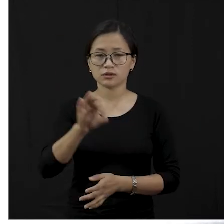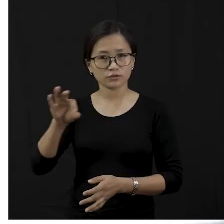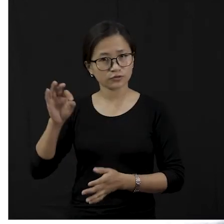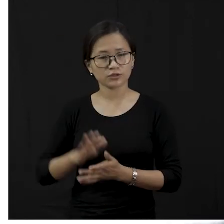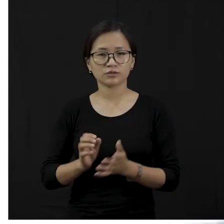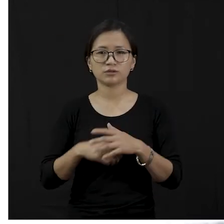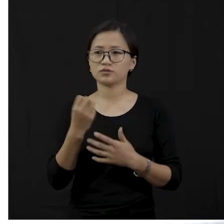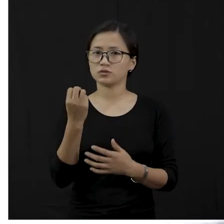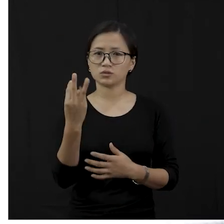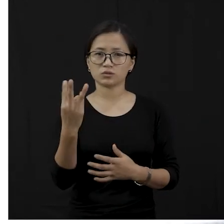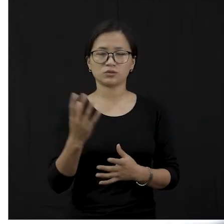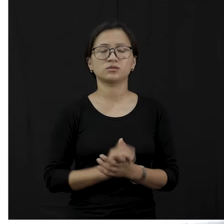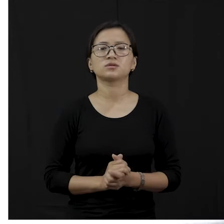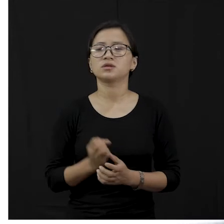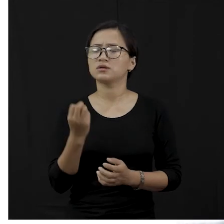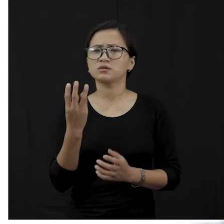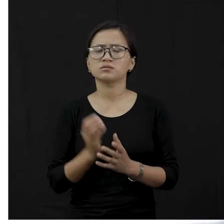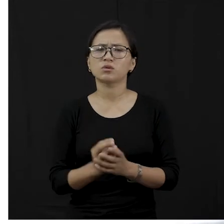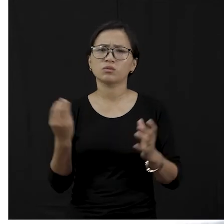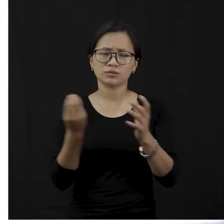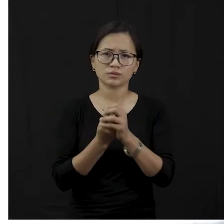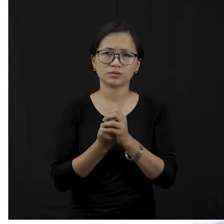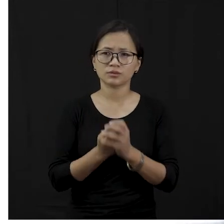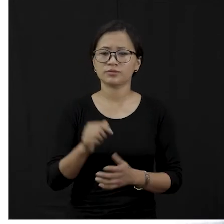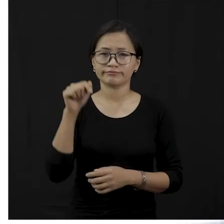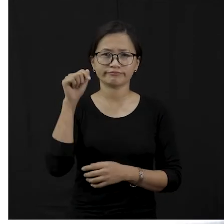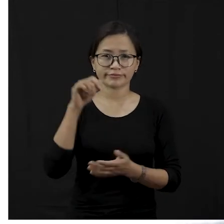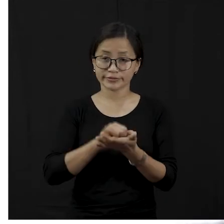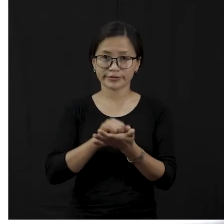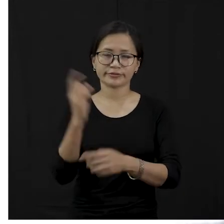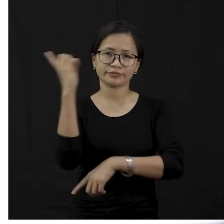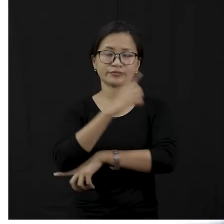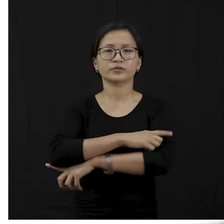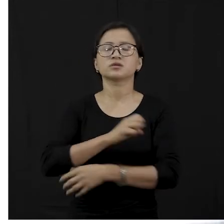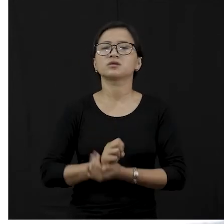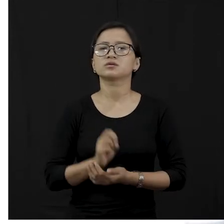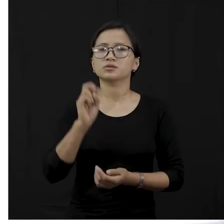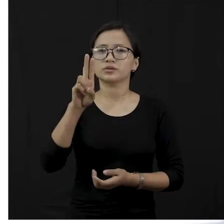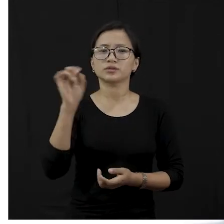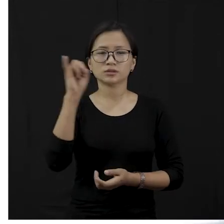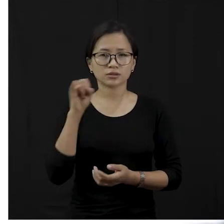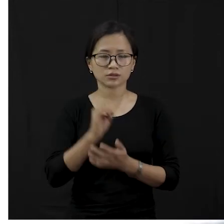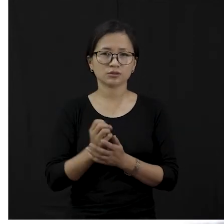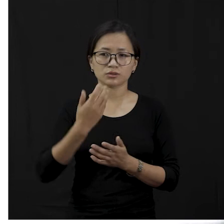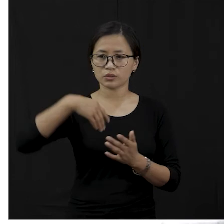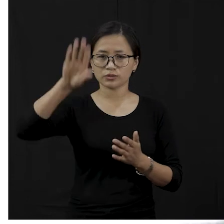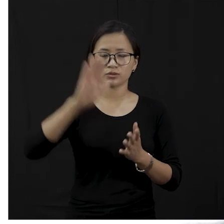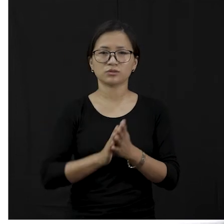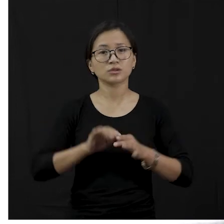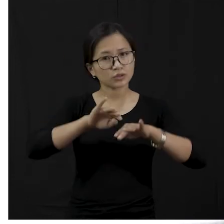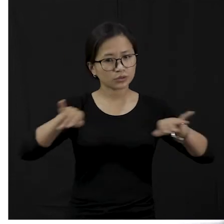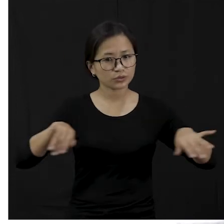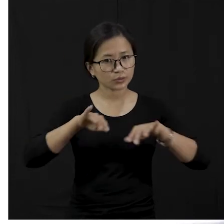the total number of children went for swimming on that day. 26 children went for swimming in